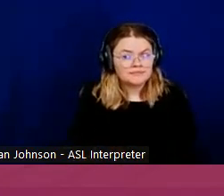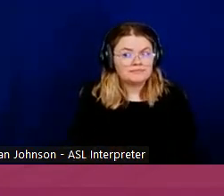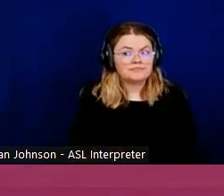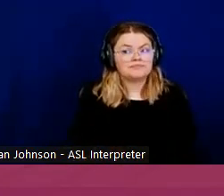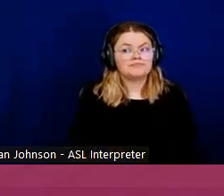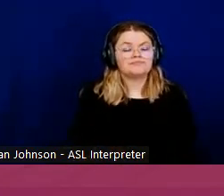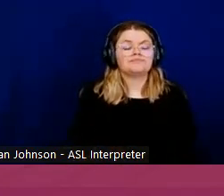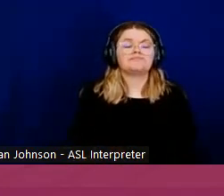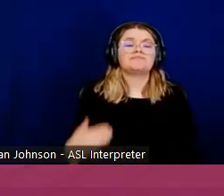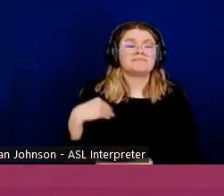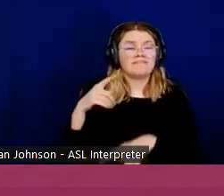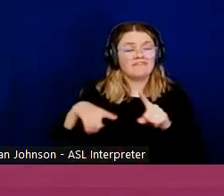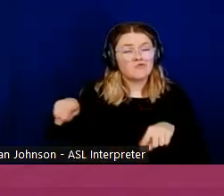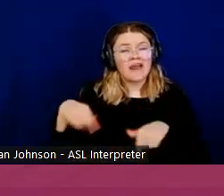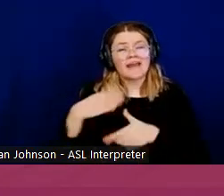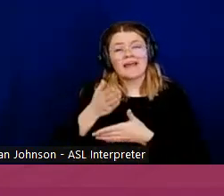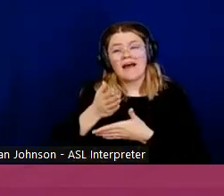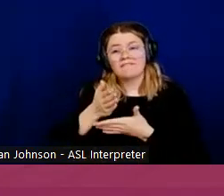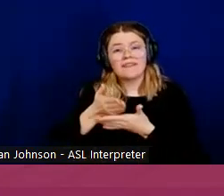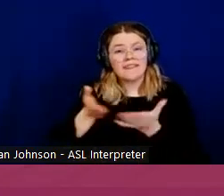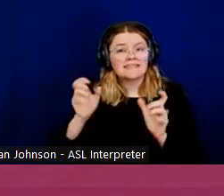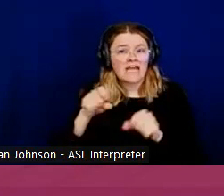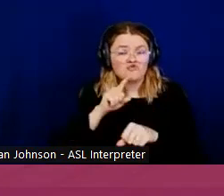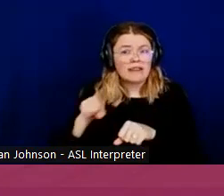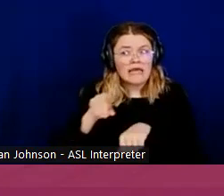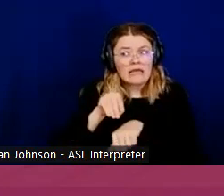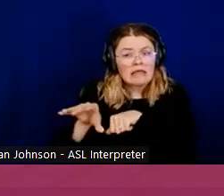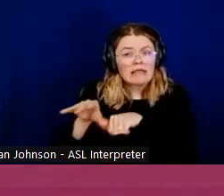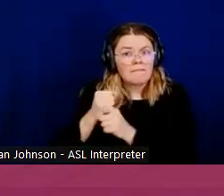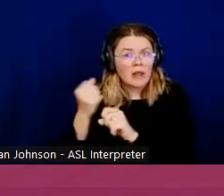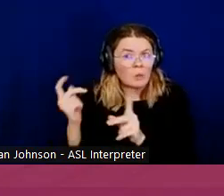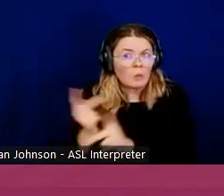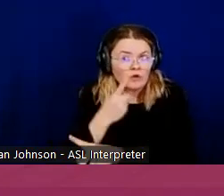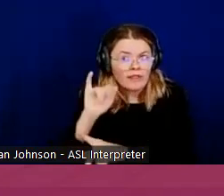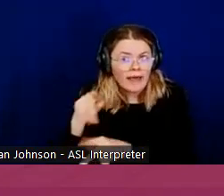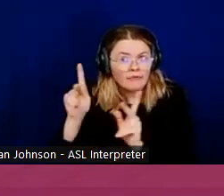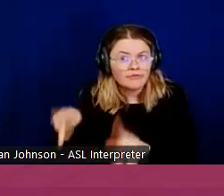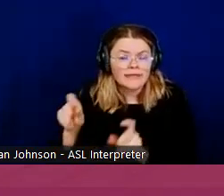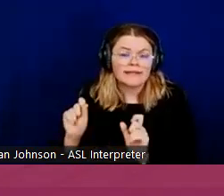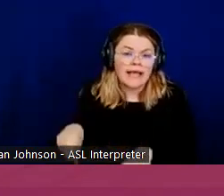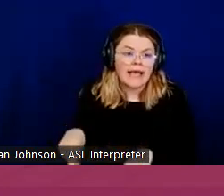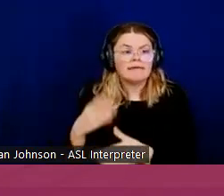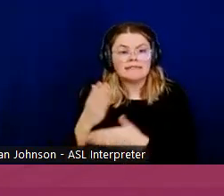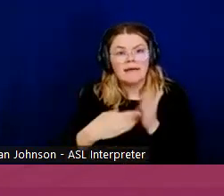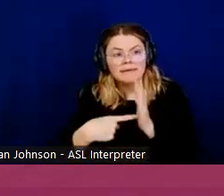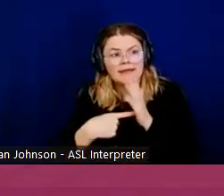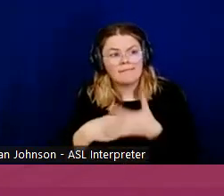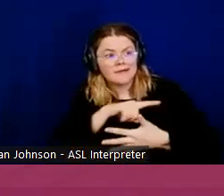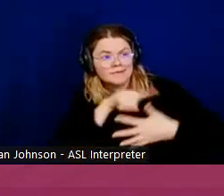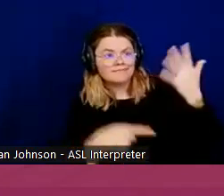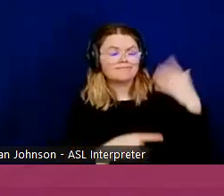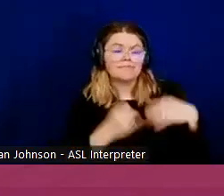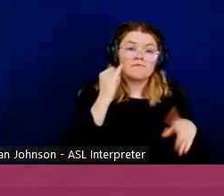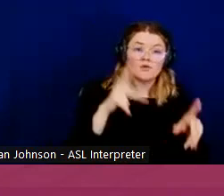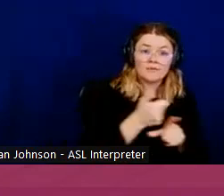can escalate someone's abusive tendencies, but we've listed some on our screen, ranging from drug and